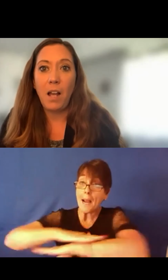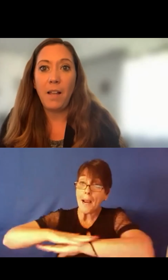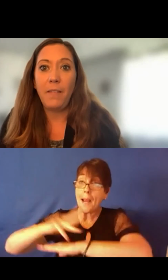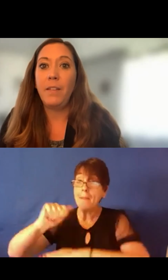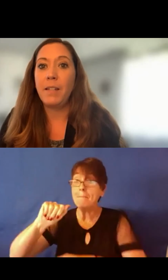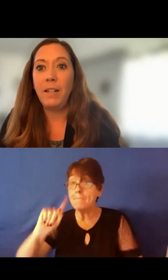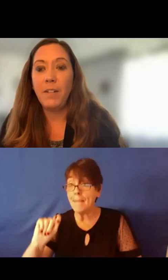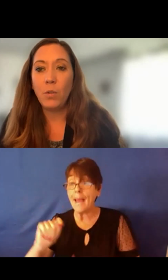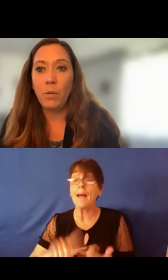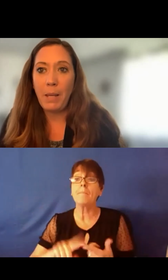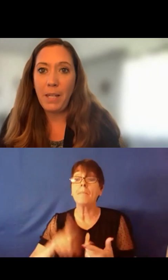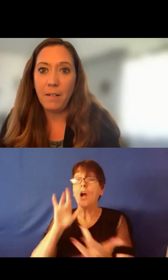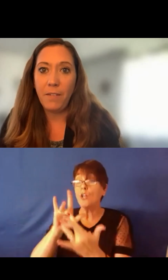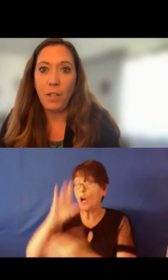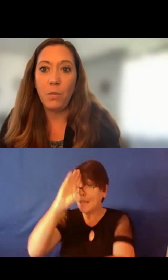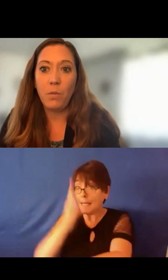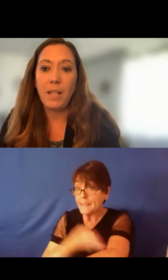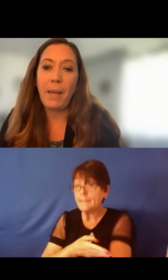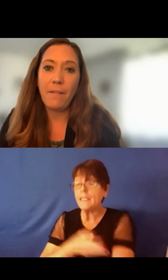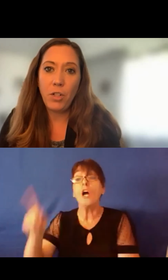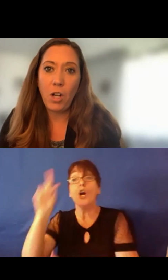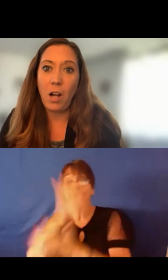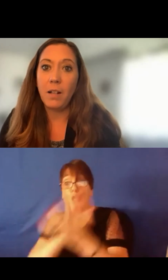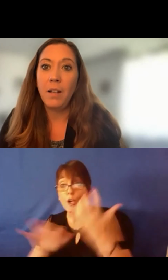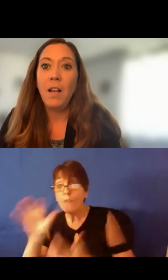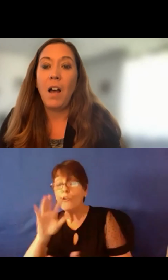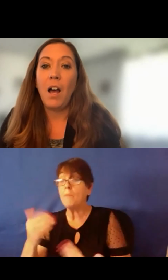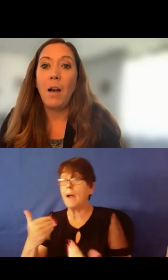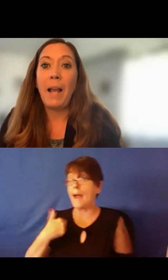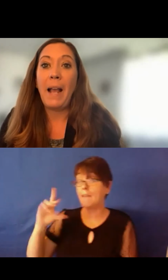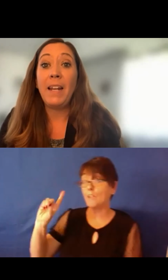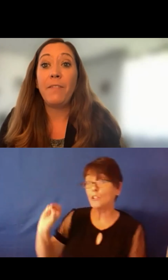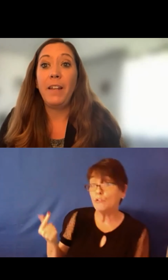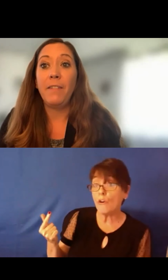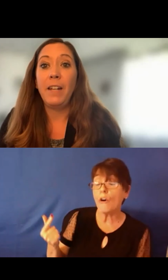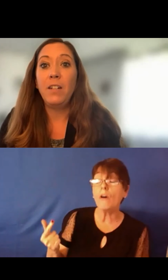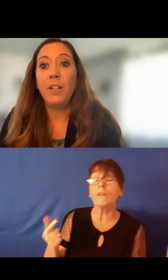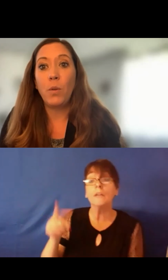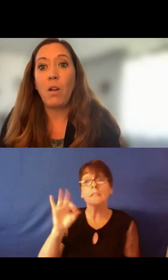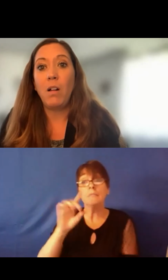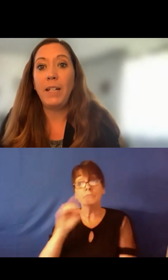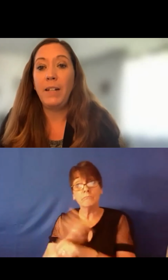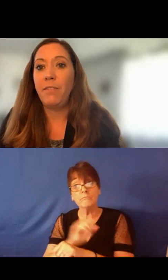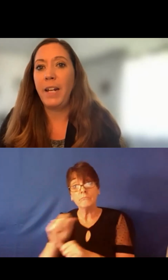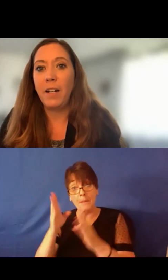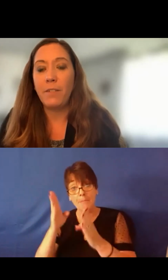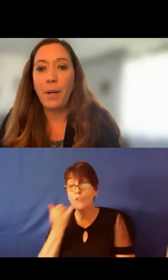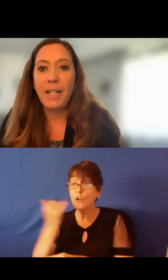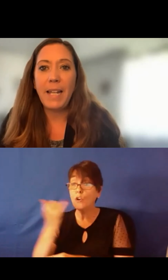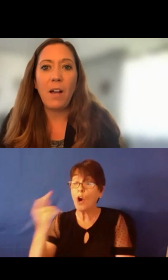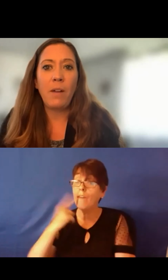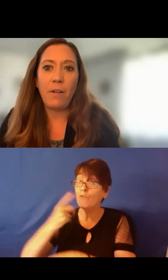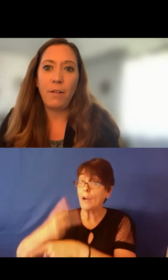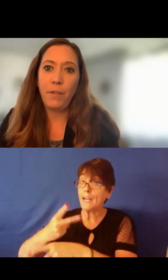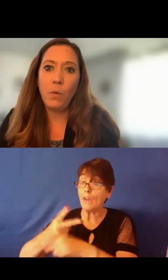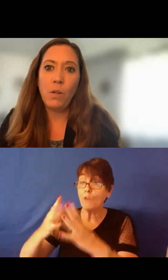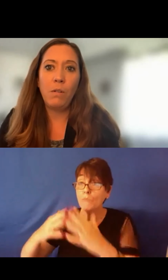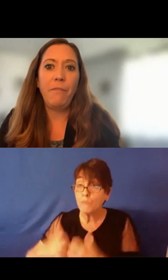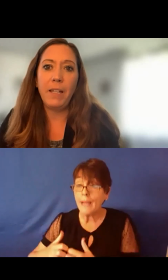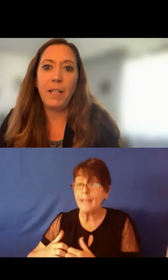the son. This individual may be confused. They may have a dog. And then if an individual called in for caregiver breakdown, out